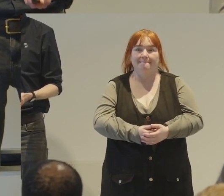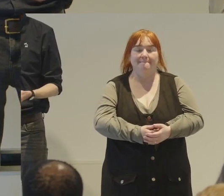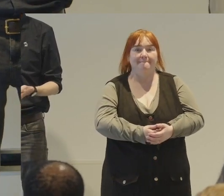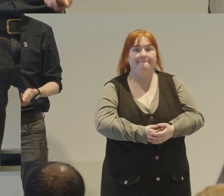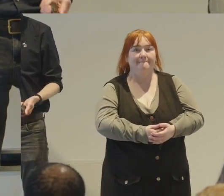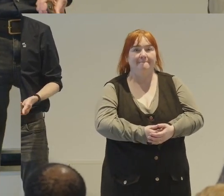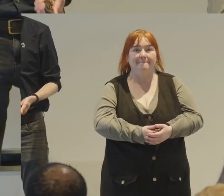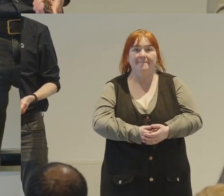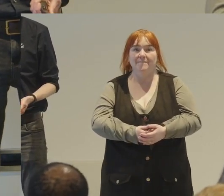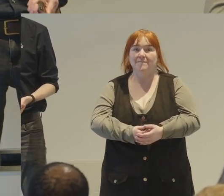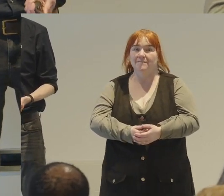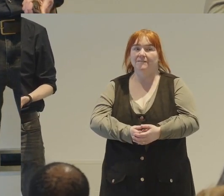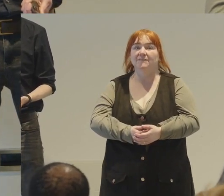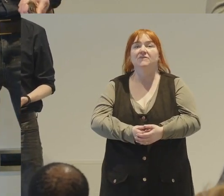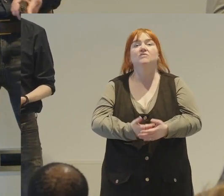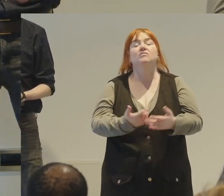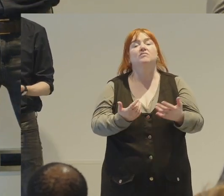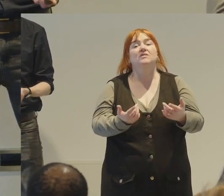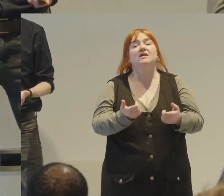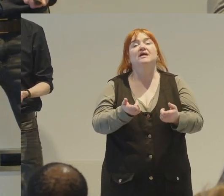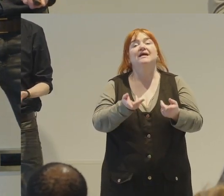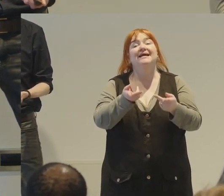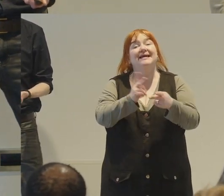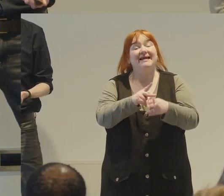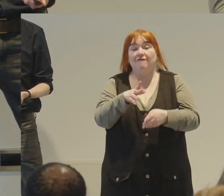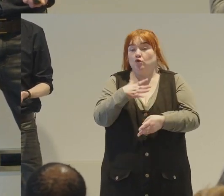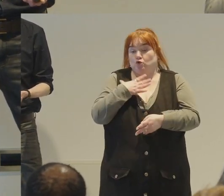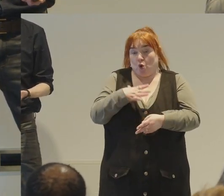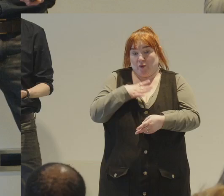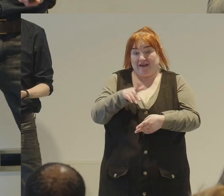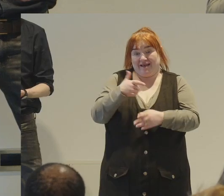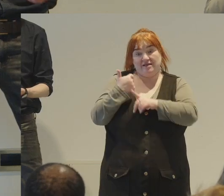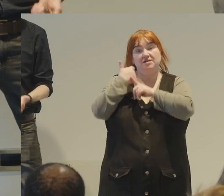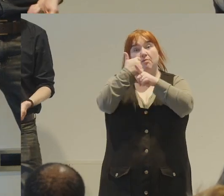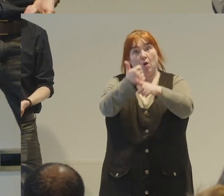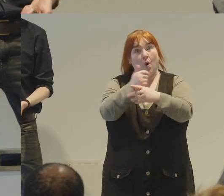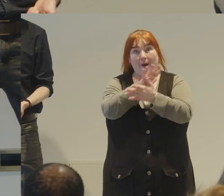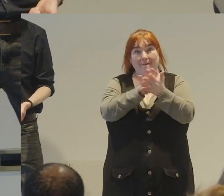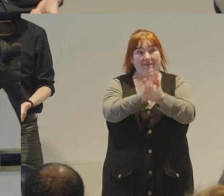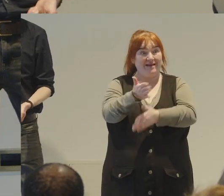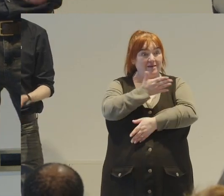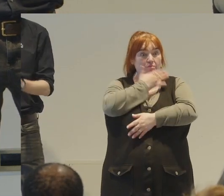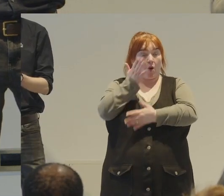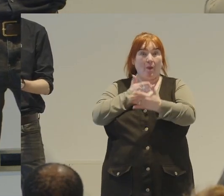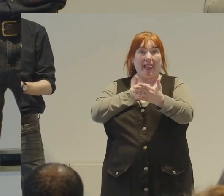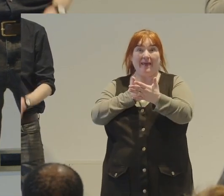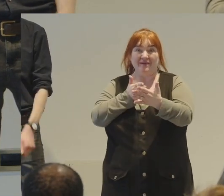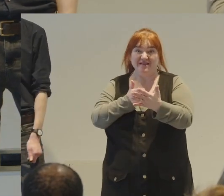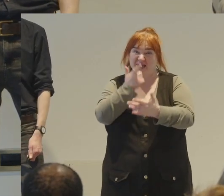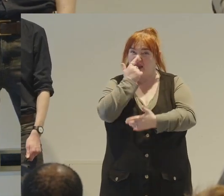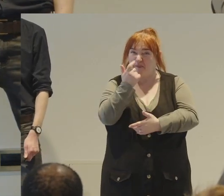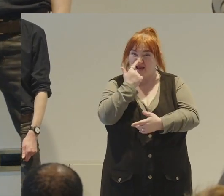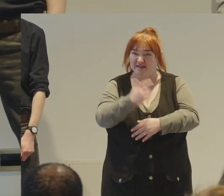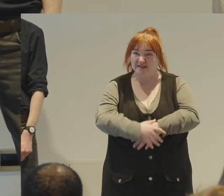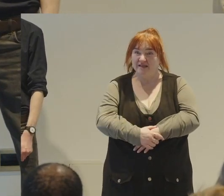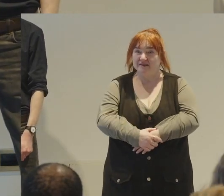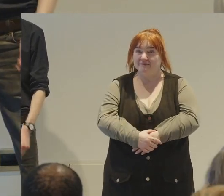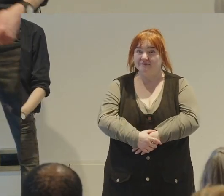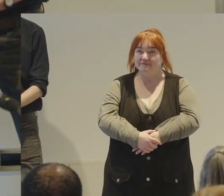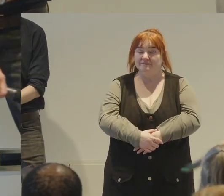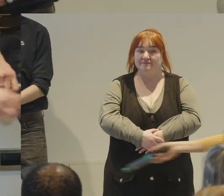theory, you wouldn't have a limited capacity for work because you would be able to work unsupported, and therefore your benefits might drop. Does that make sense?